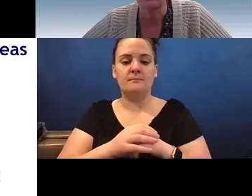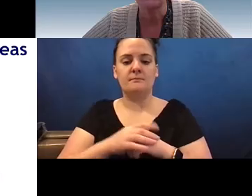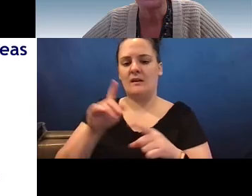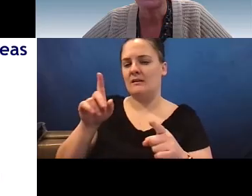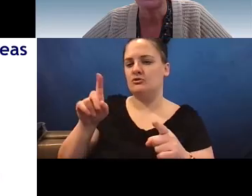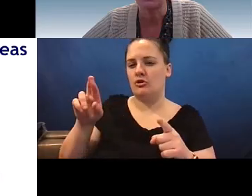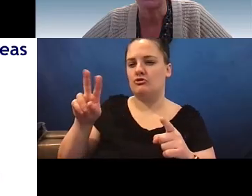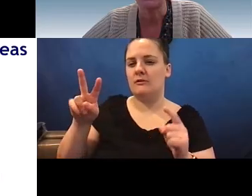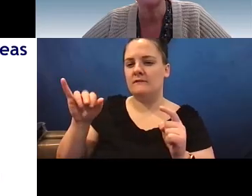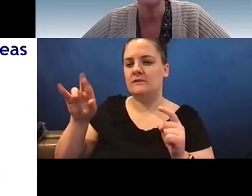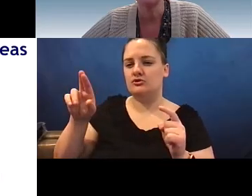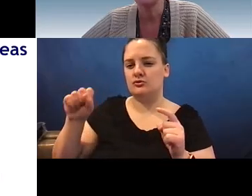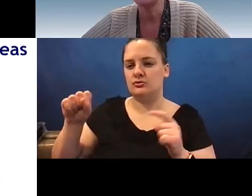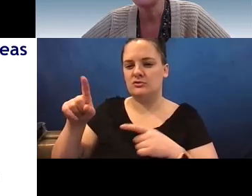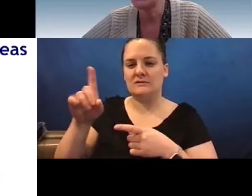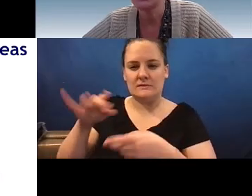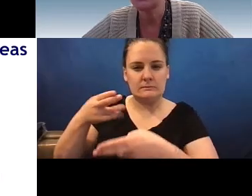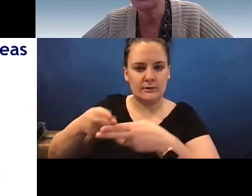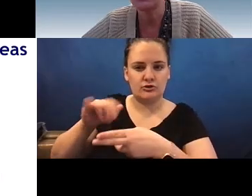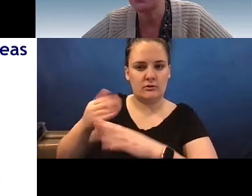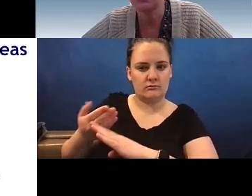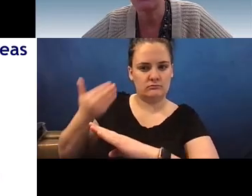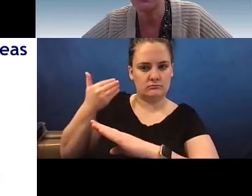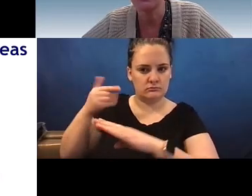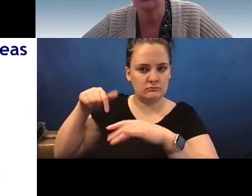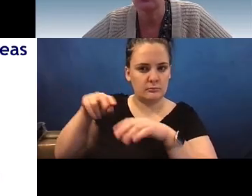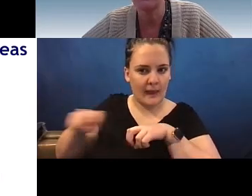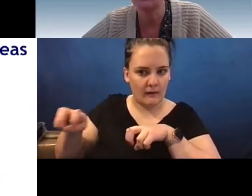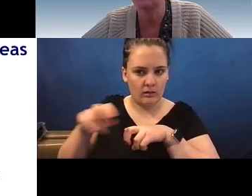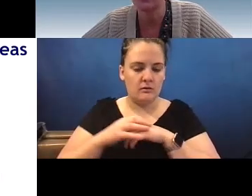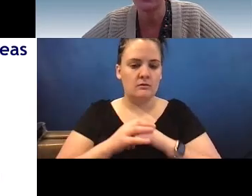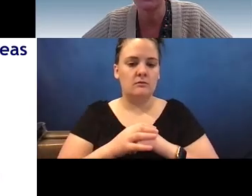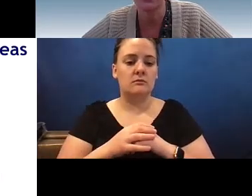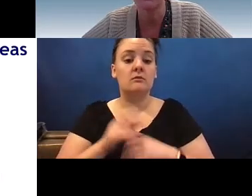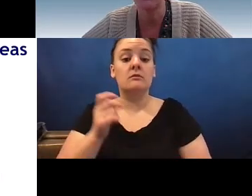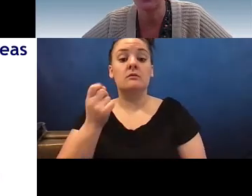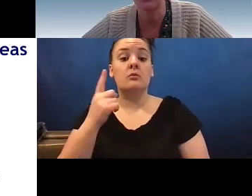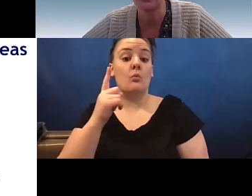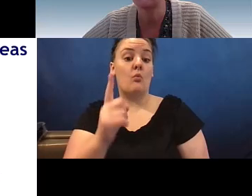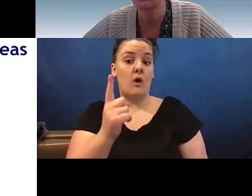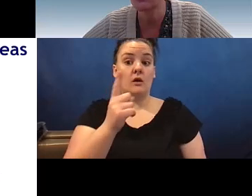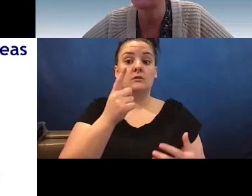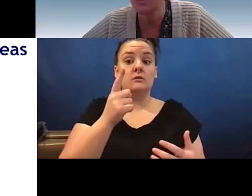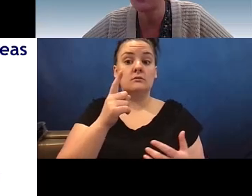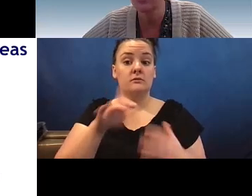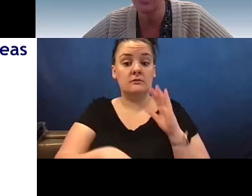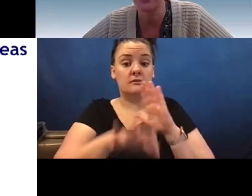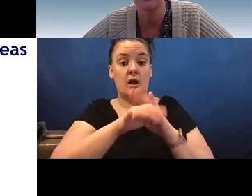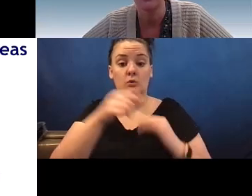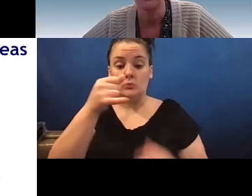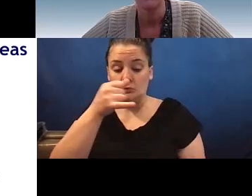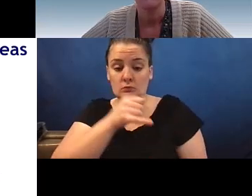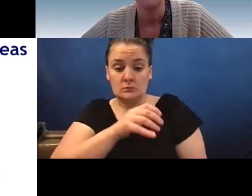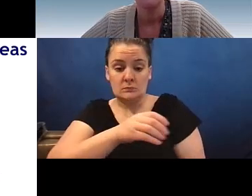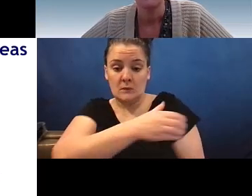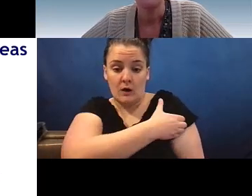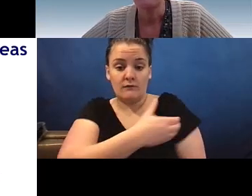finding from the reports this year is that 17 hospitals didn't invest in one of the prioritized community needs, which was behavioral